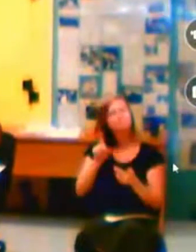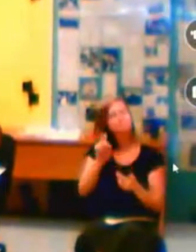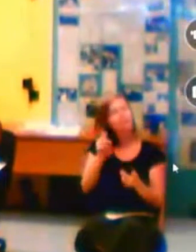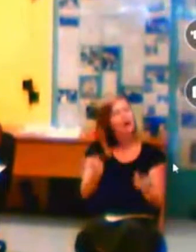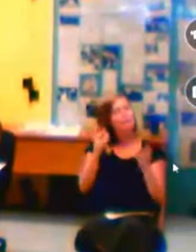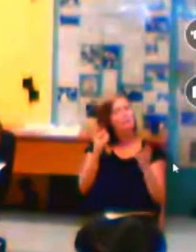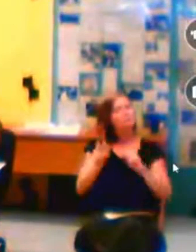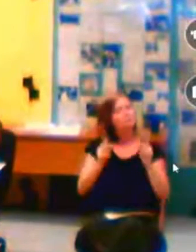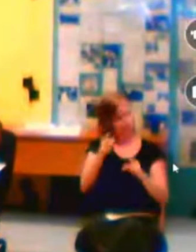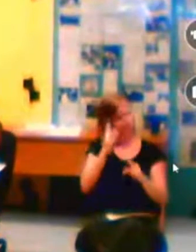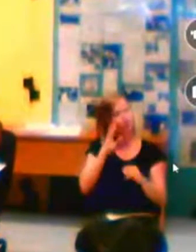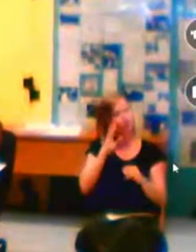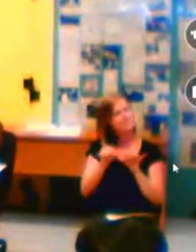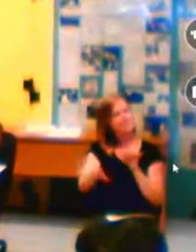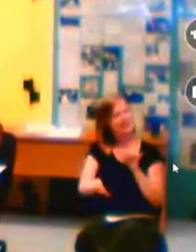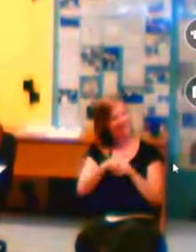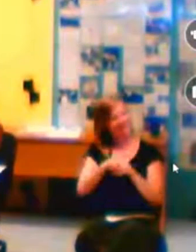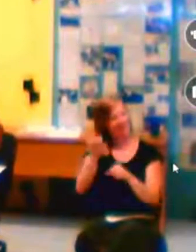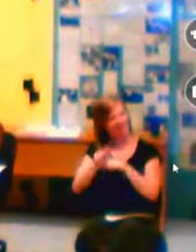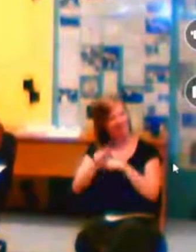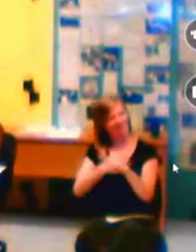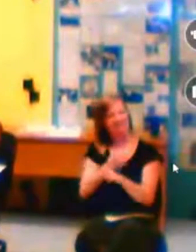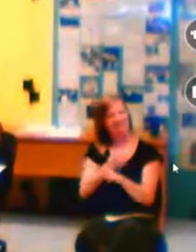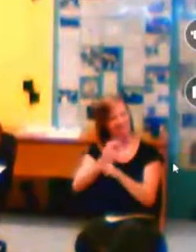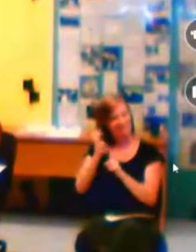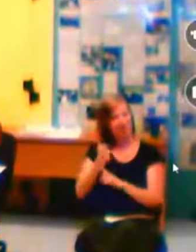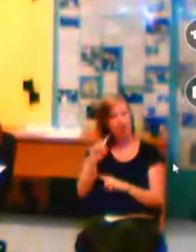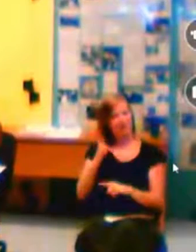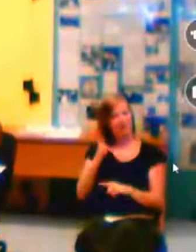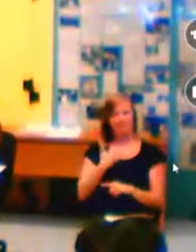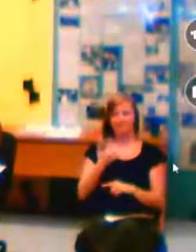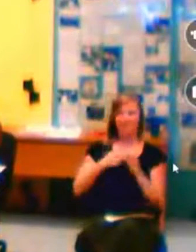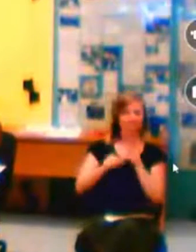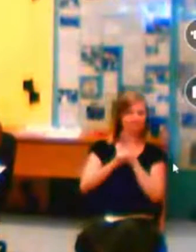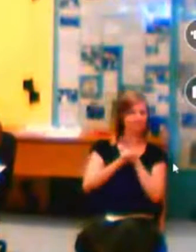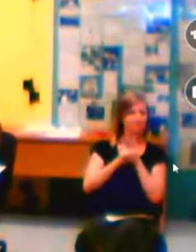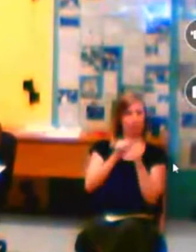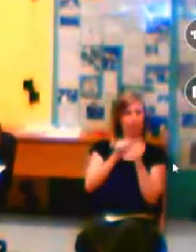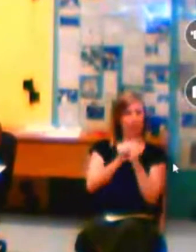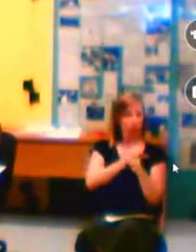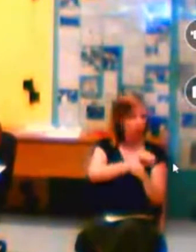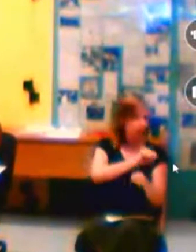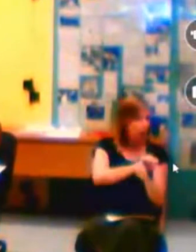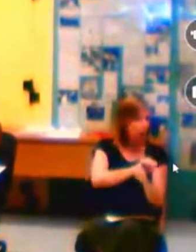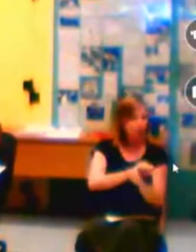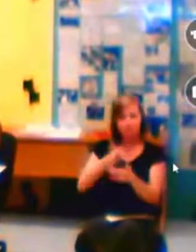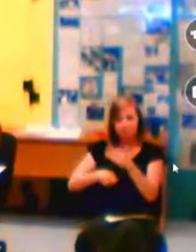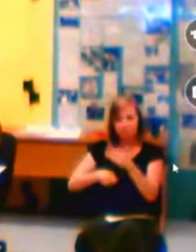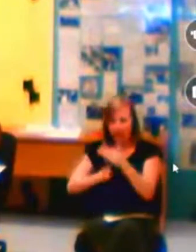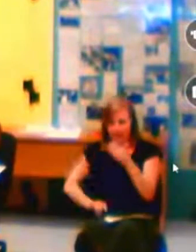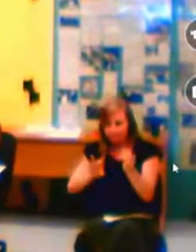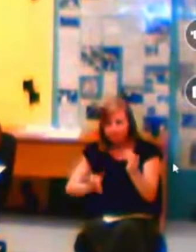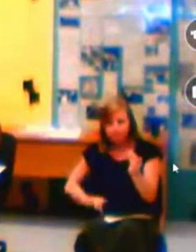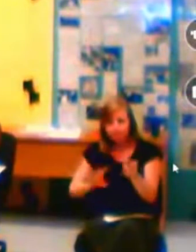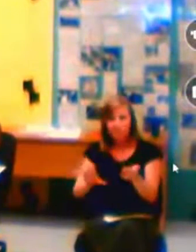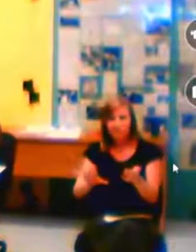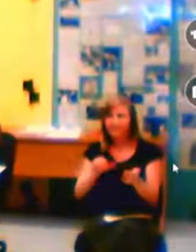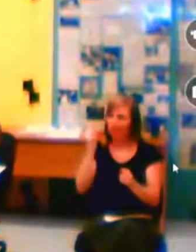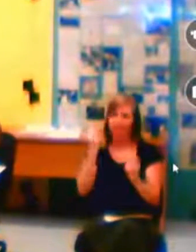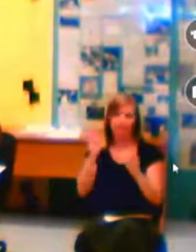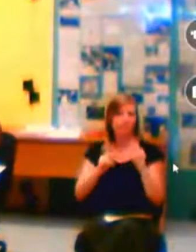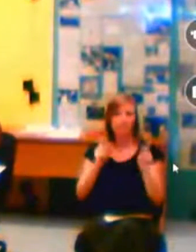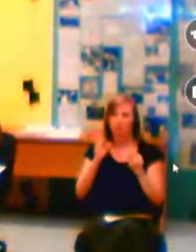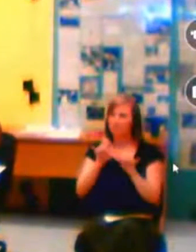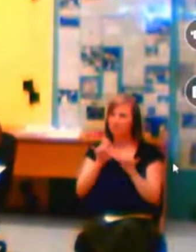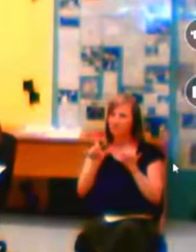make. It's a tax on royalties, dividends, interest, retirement income, everything. How many people do you think are going to stick